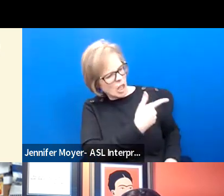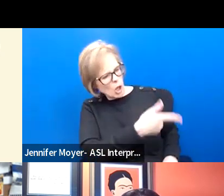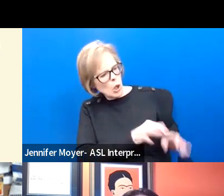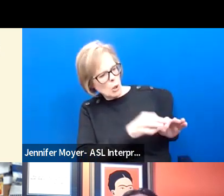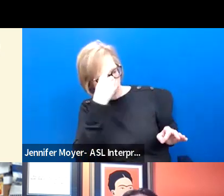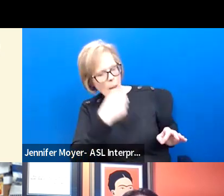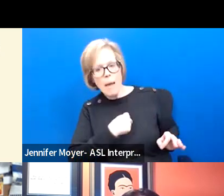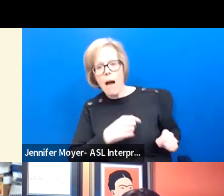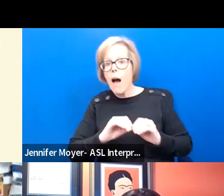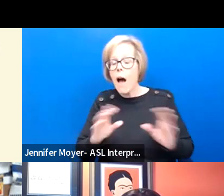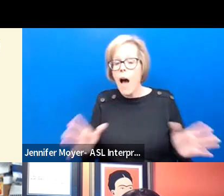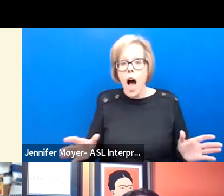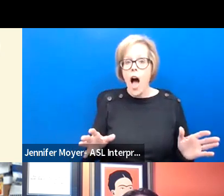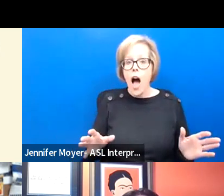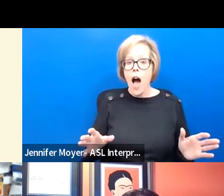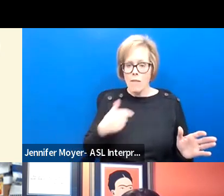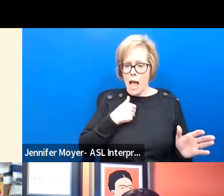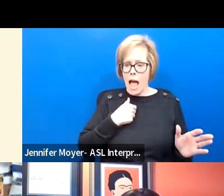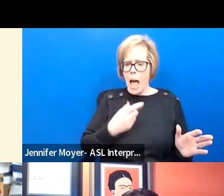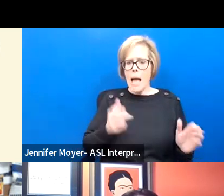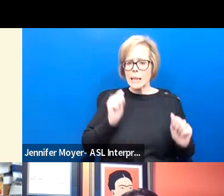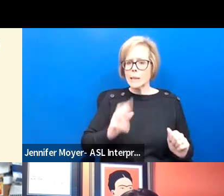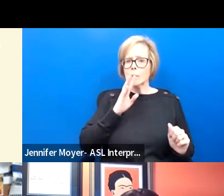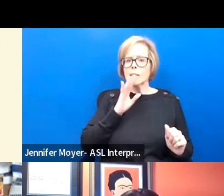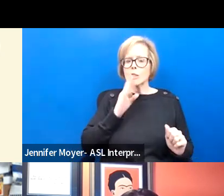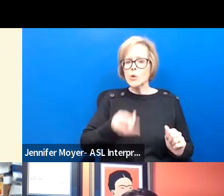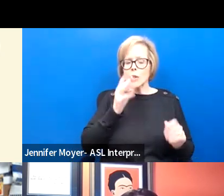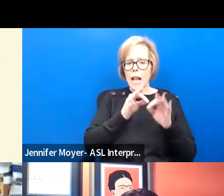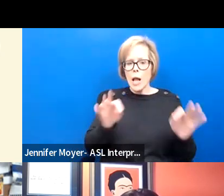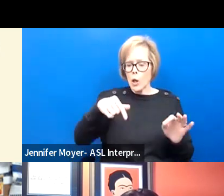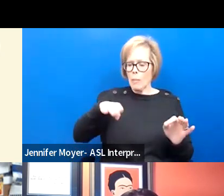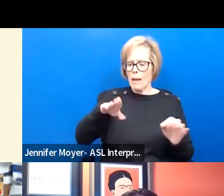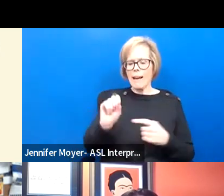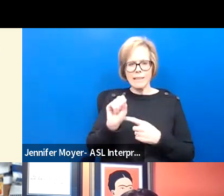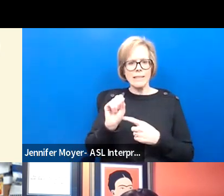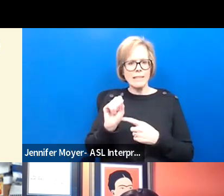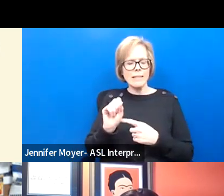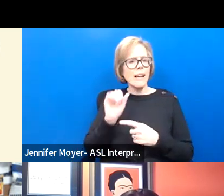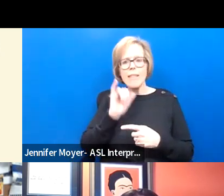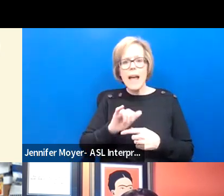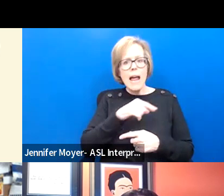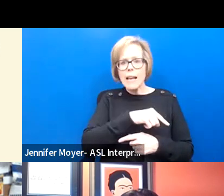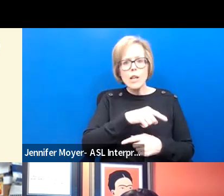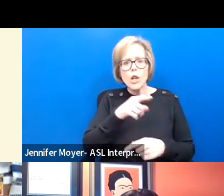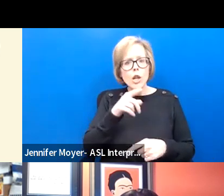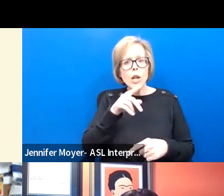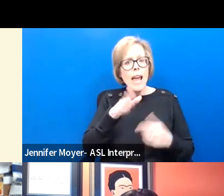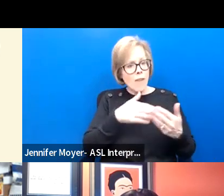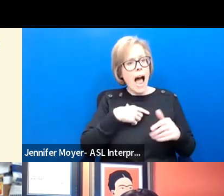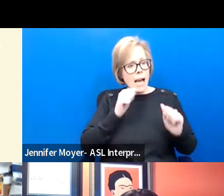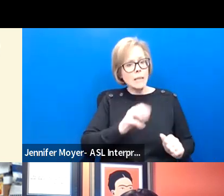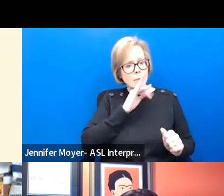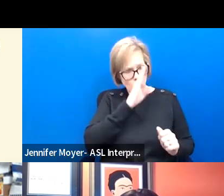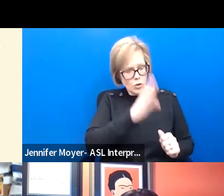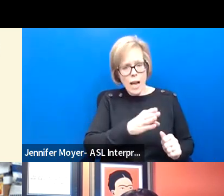And obviously being assessed as a bilingual clinical staff language, QBS, does not allow you, it prohibits you from doing